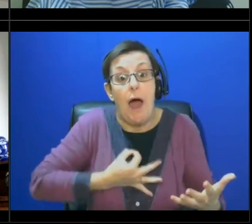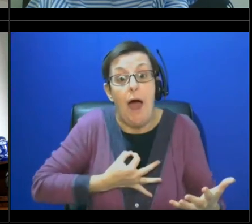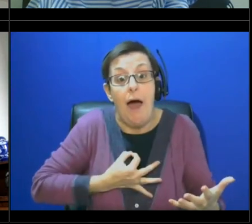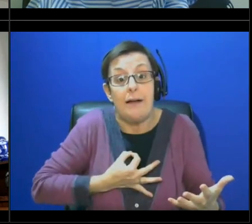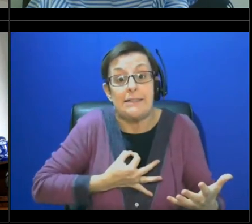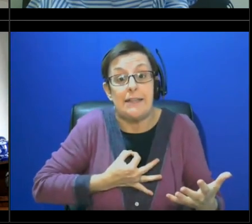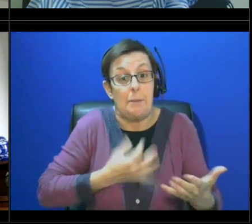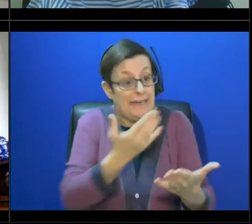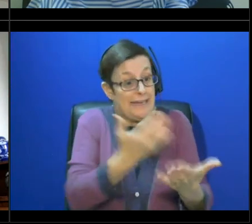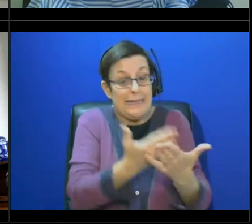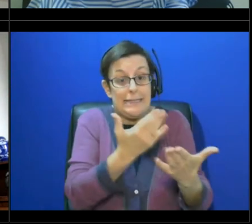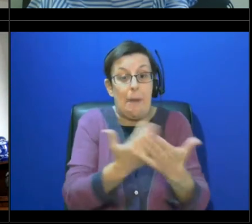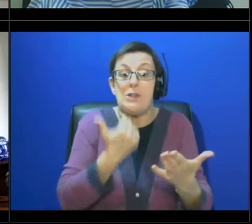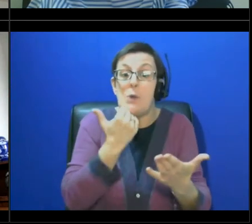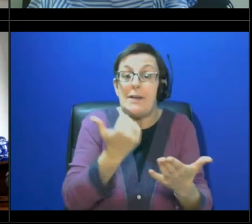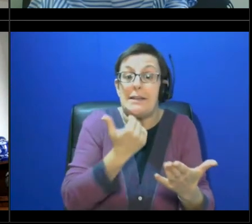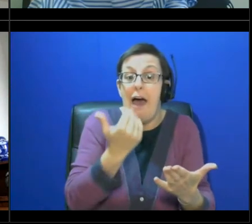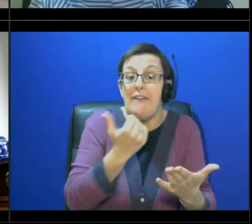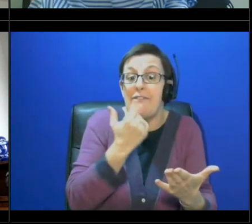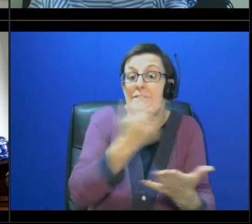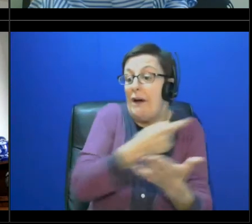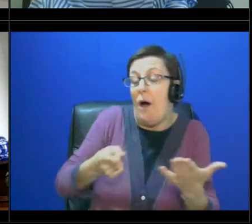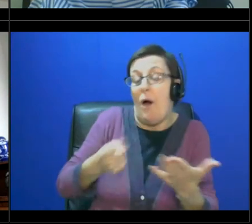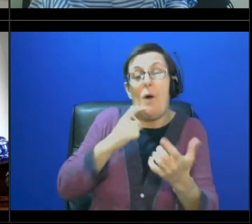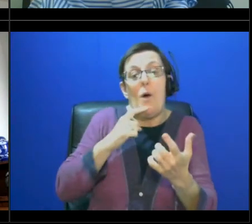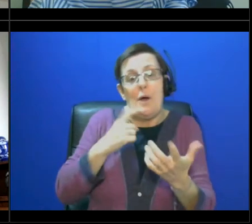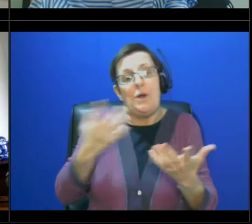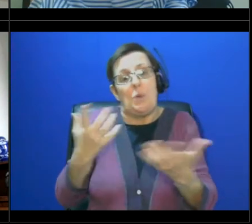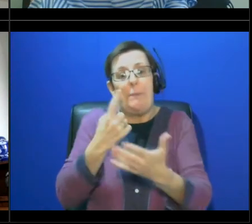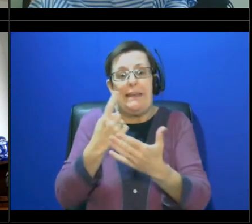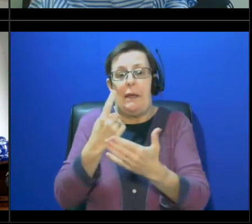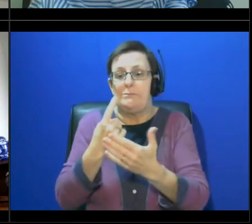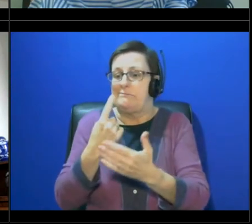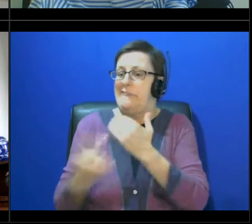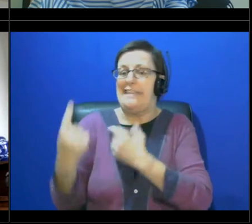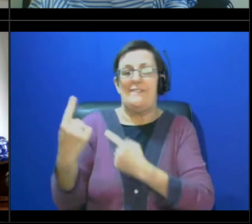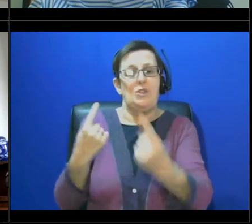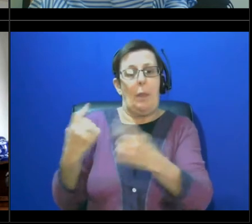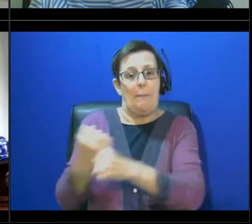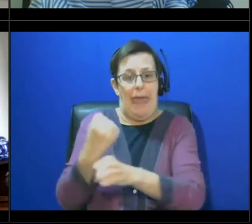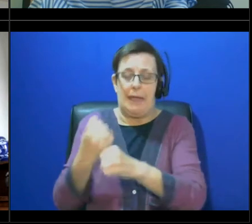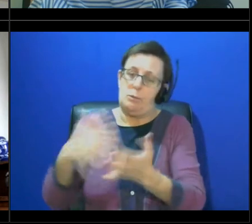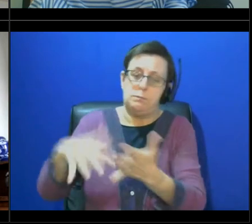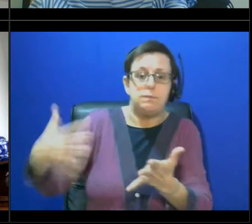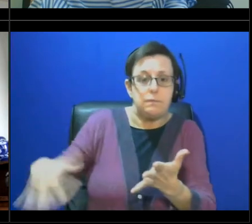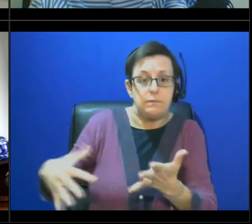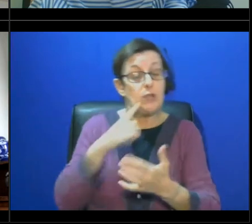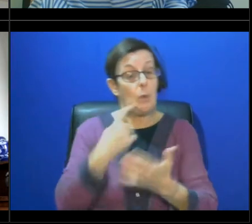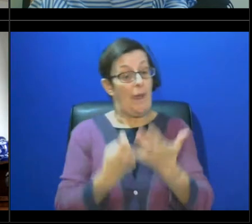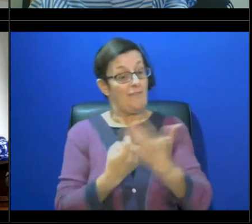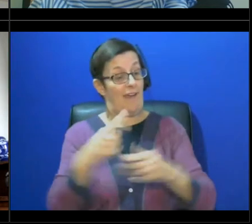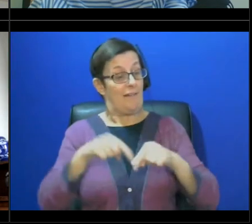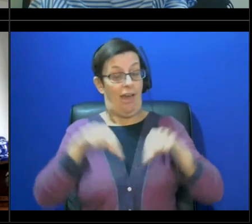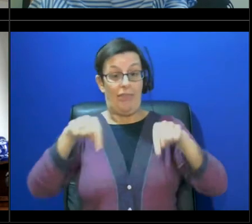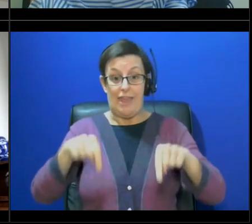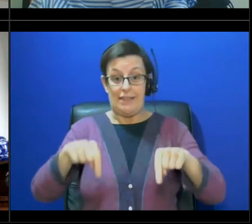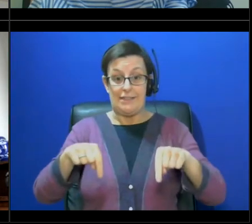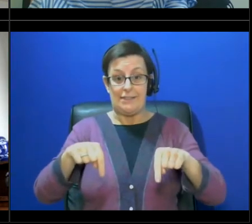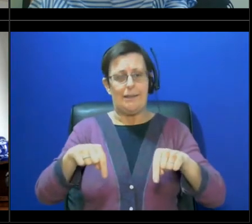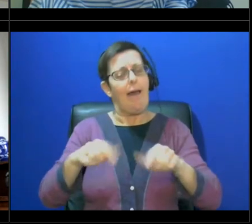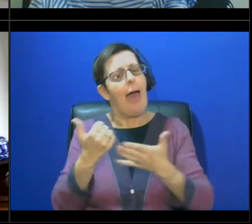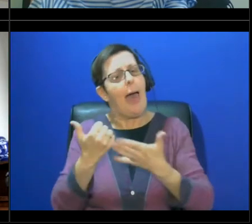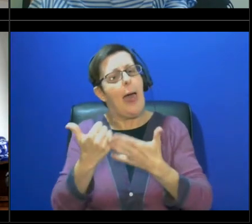that justifies a higher production rate. So we're working on that at the moment, and events like this today are very helpful to raise